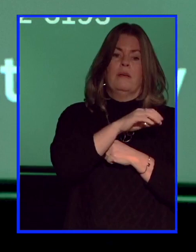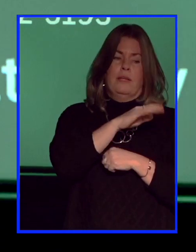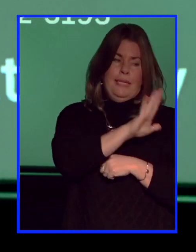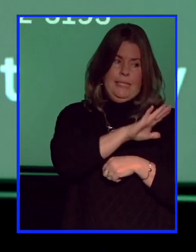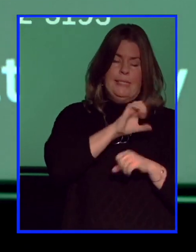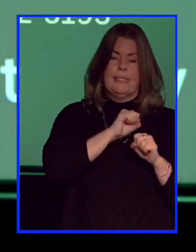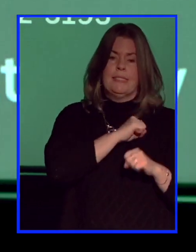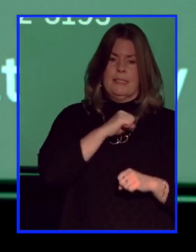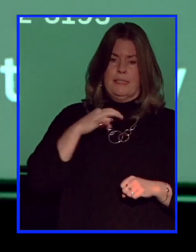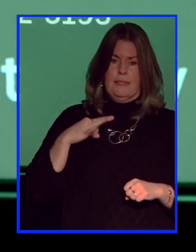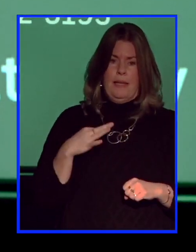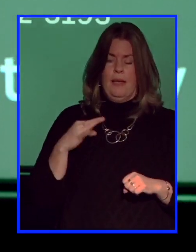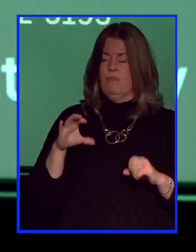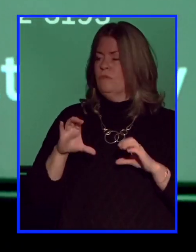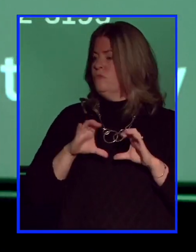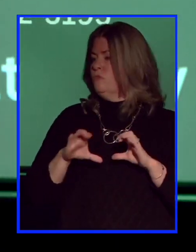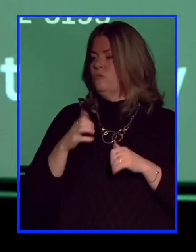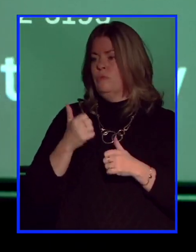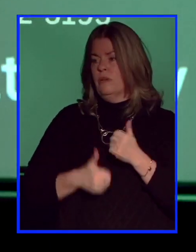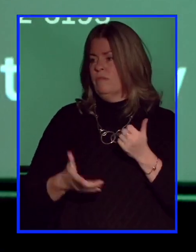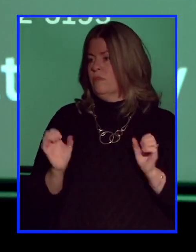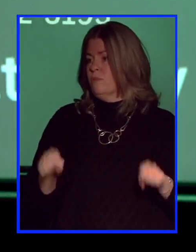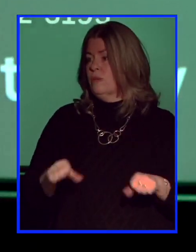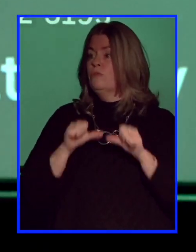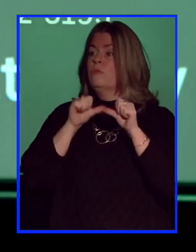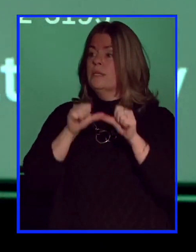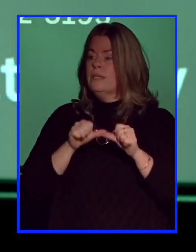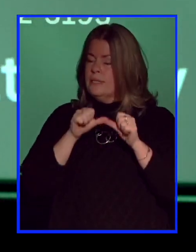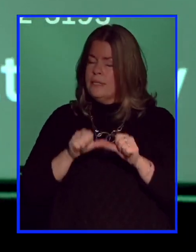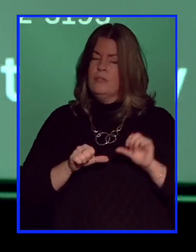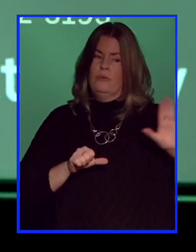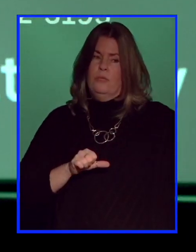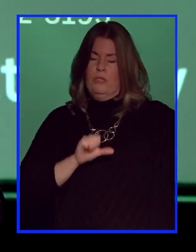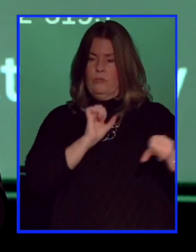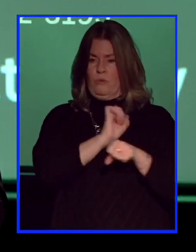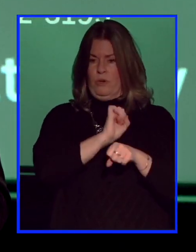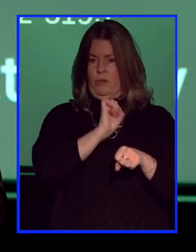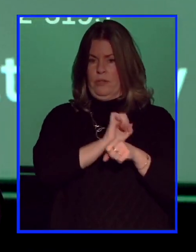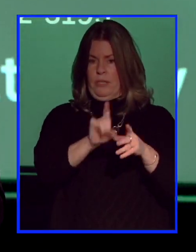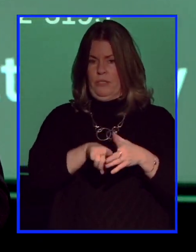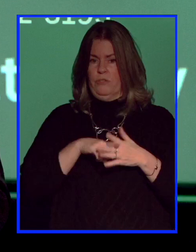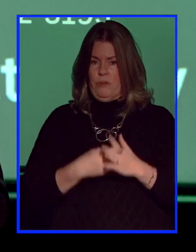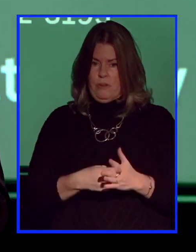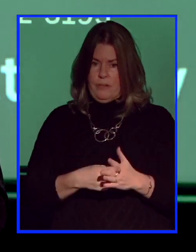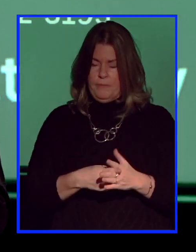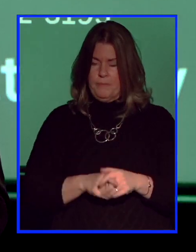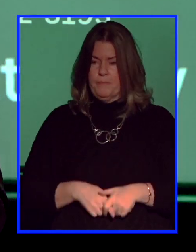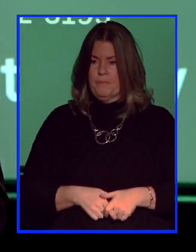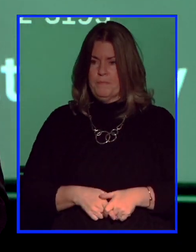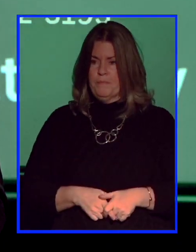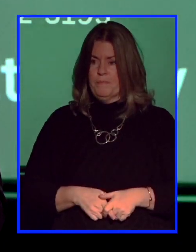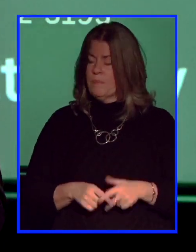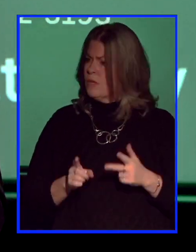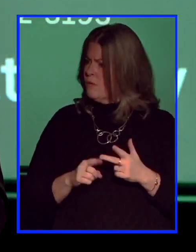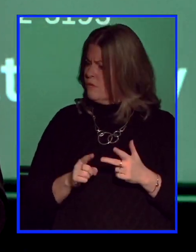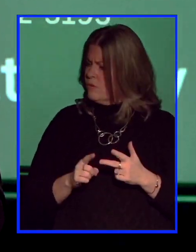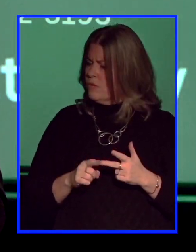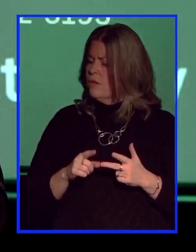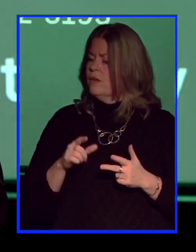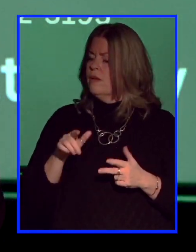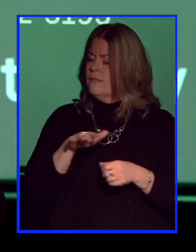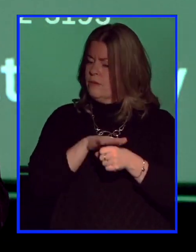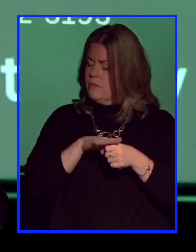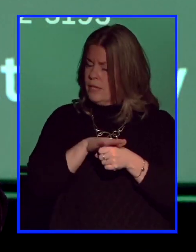staff to do everything we can to continue the work that he's done. A third, you know, there's an area where Patrick